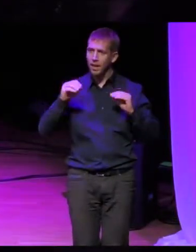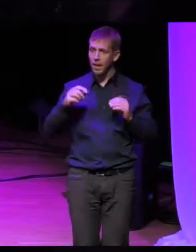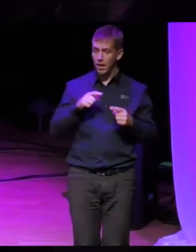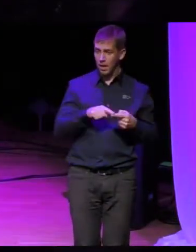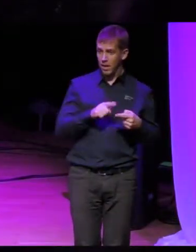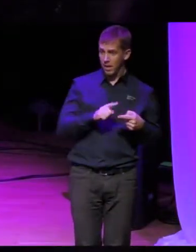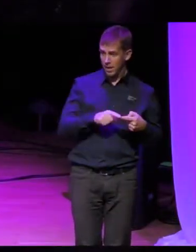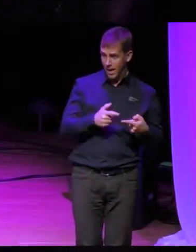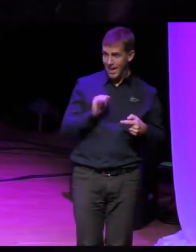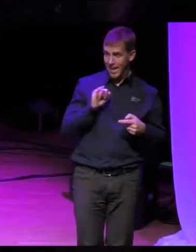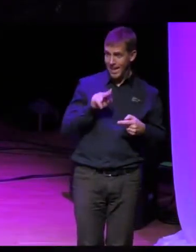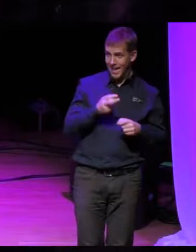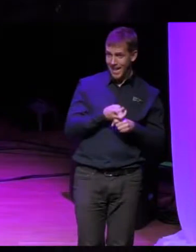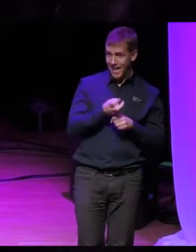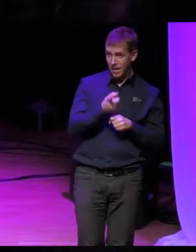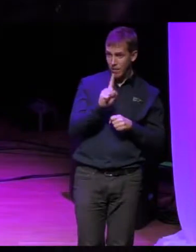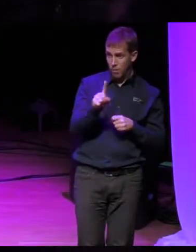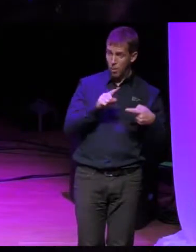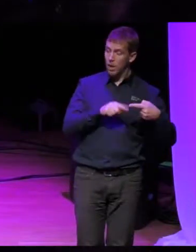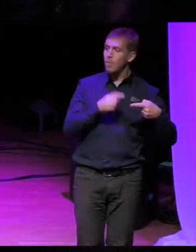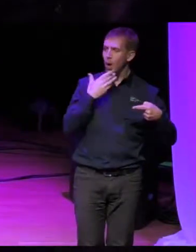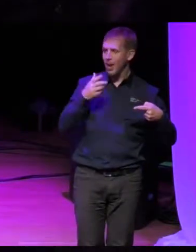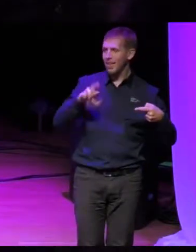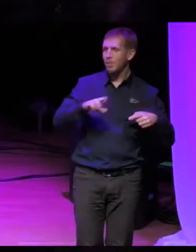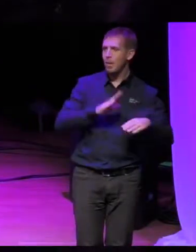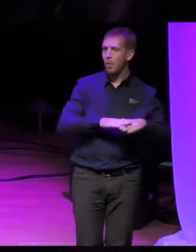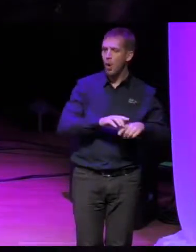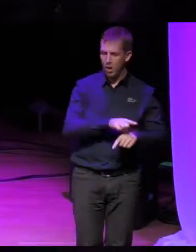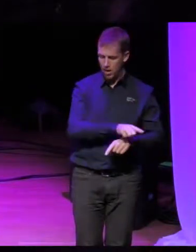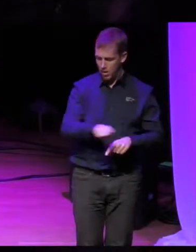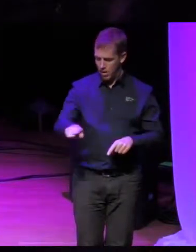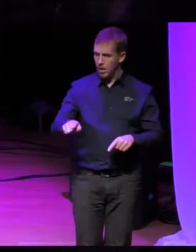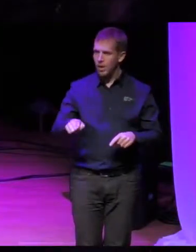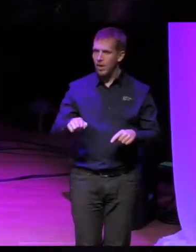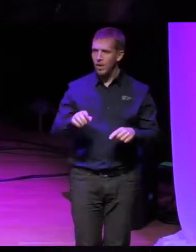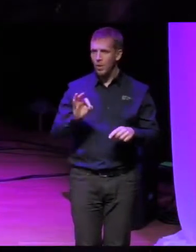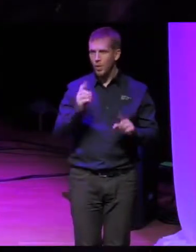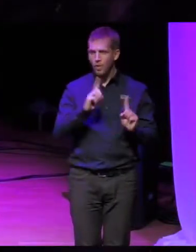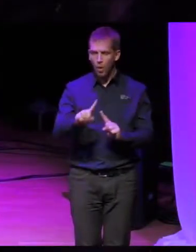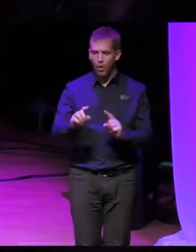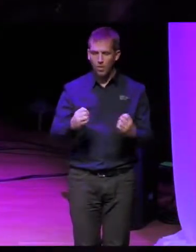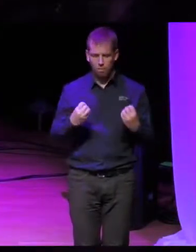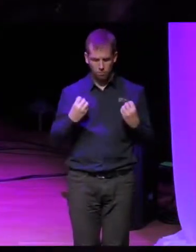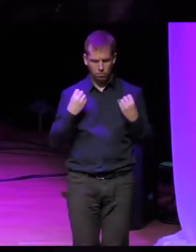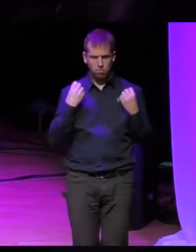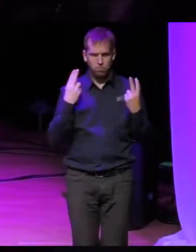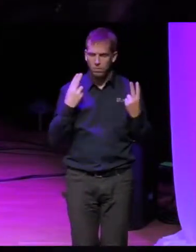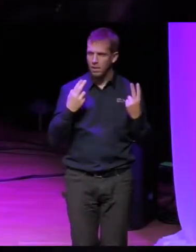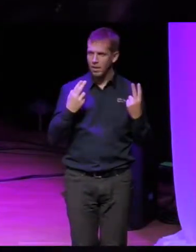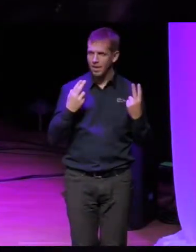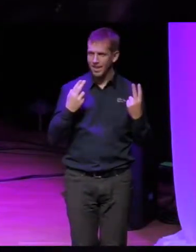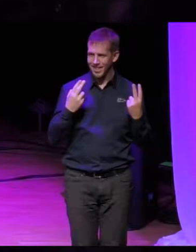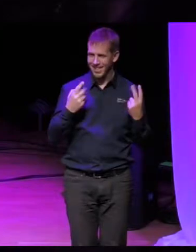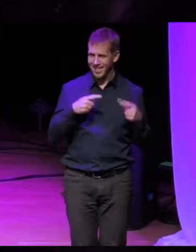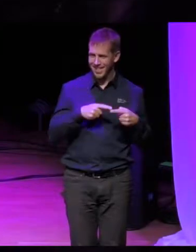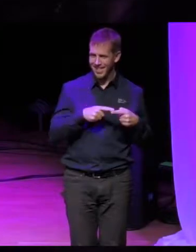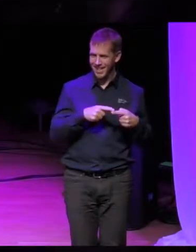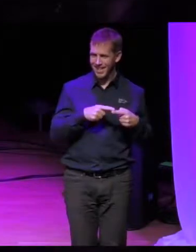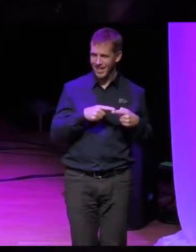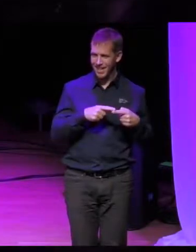is a perfect example of how the uprising went hand in hand with the